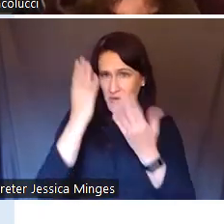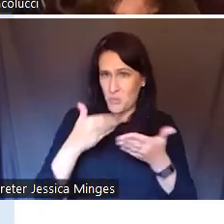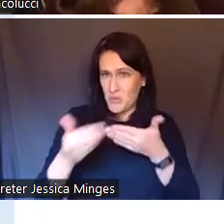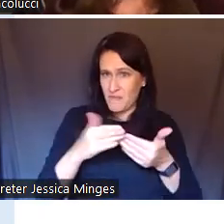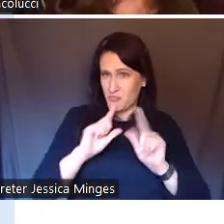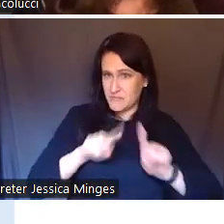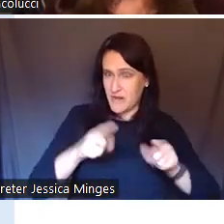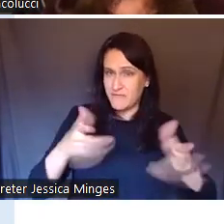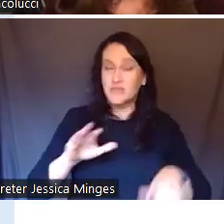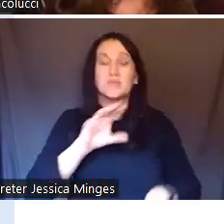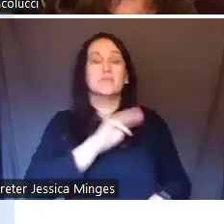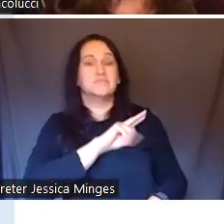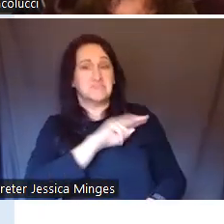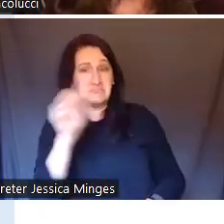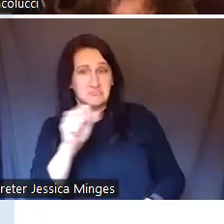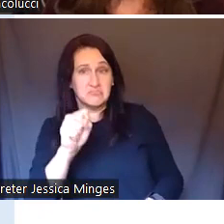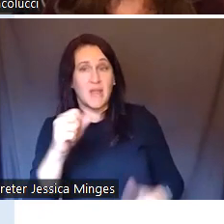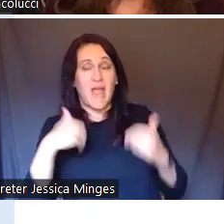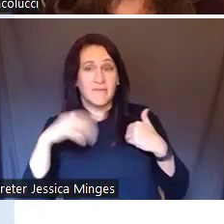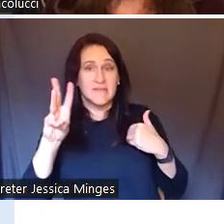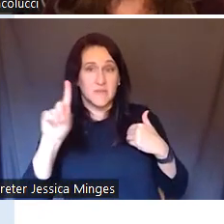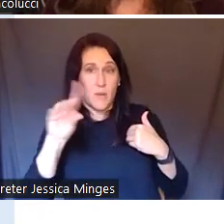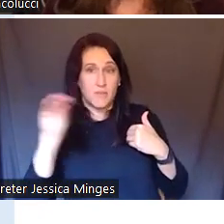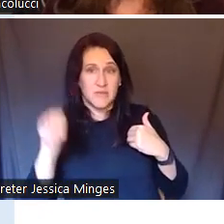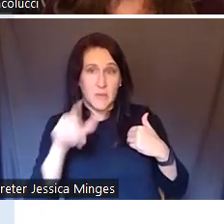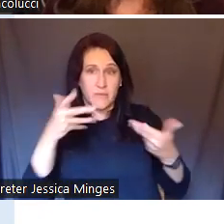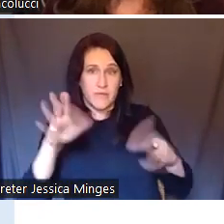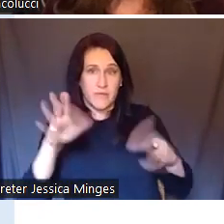are at 61% who have participated.